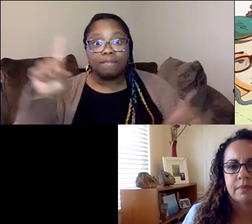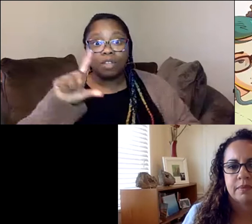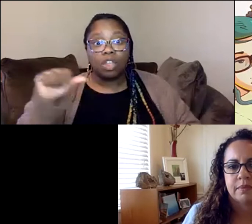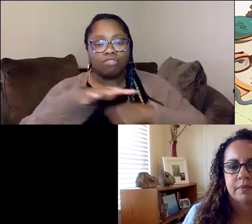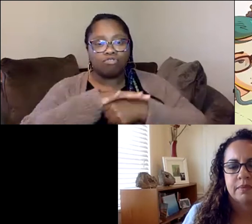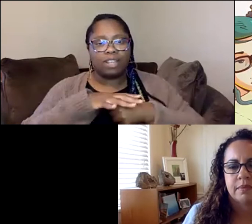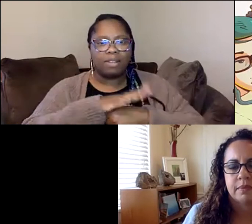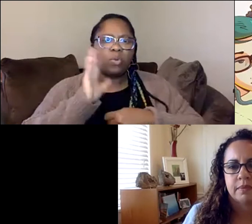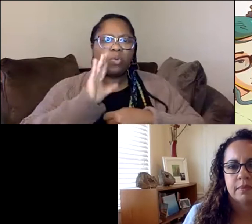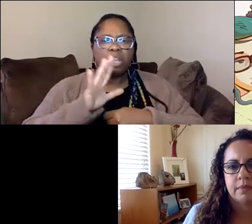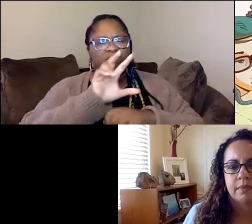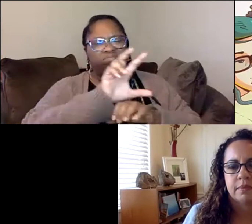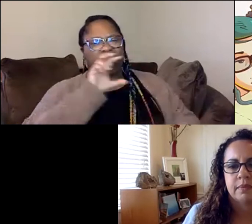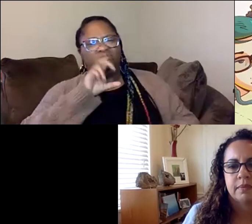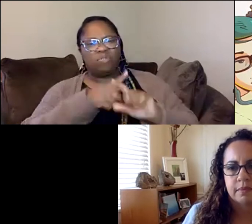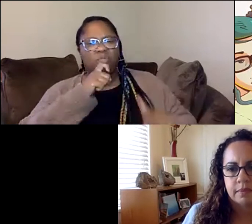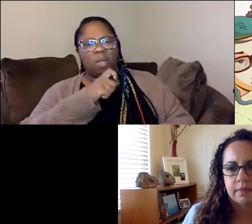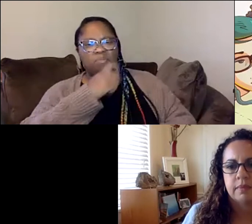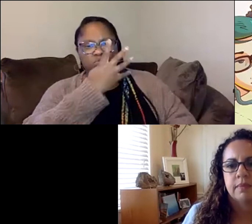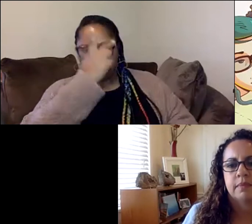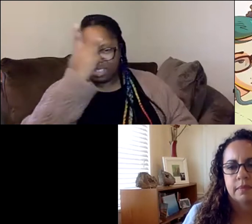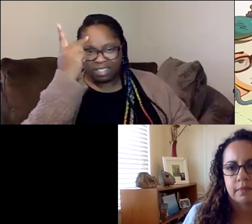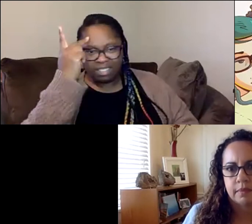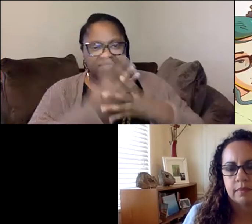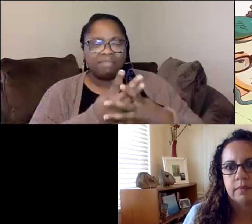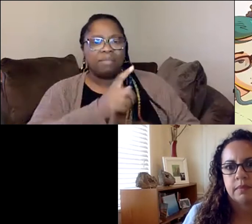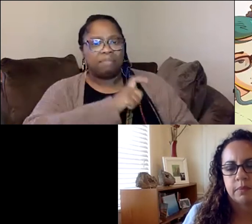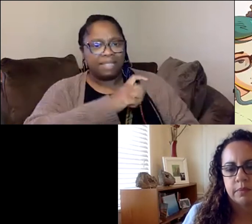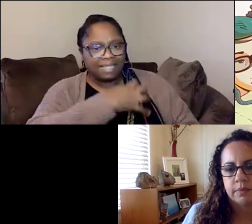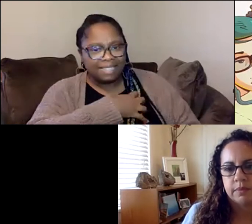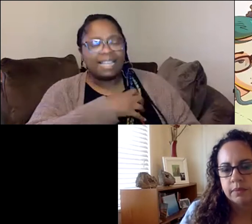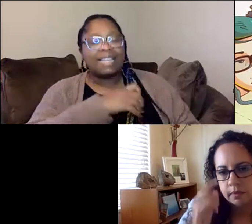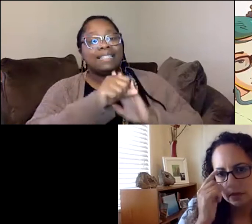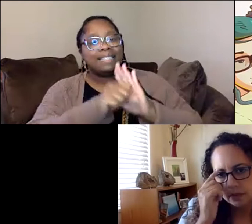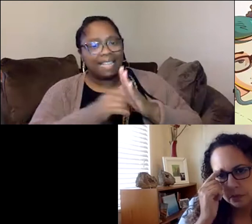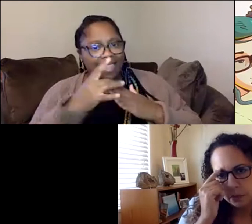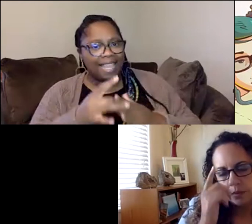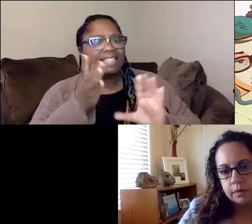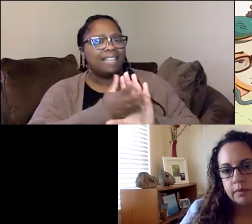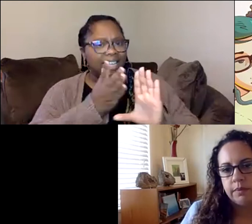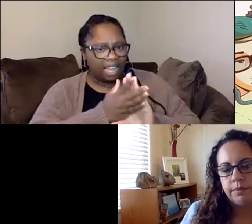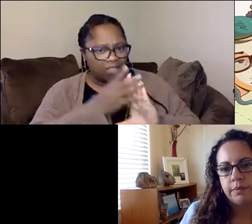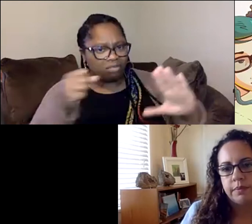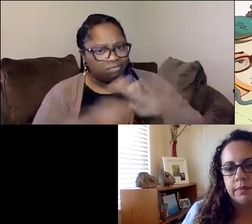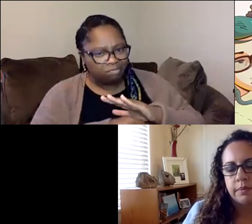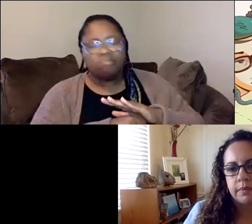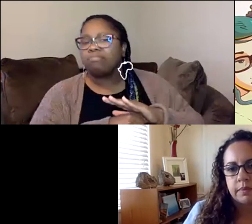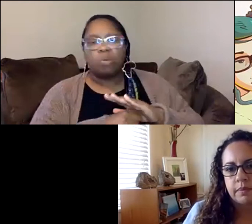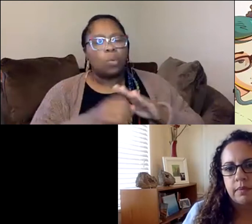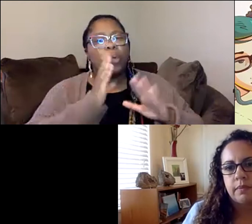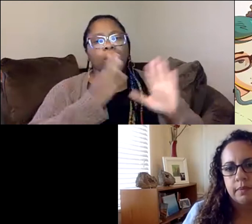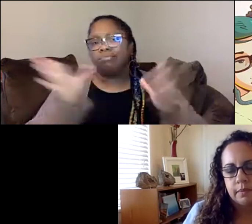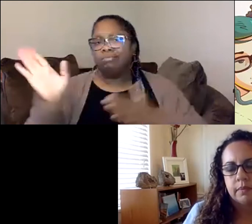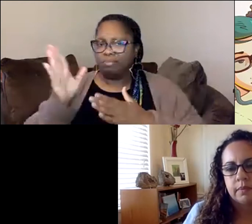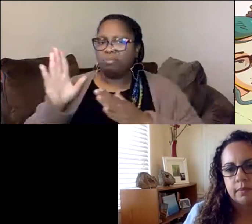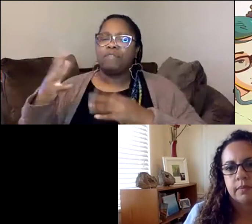will divest from prisons, police, and state-led psychiatric institutions, and instead increase funding for survivor services